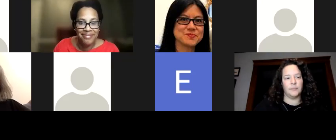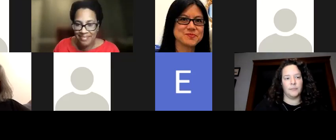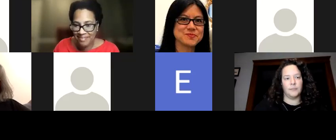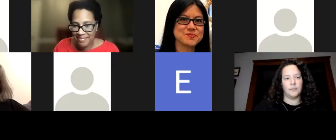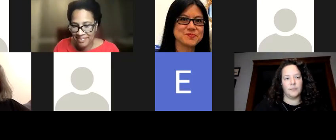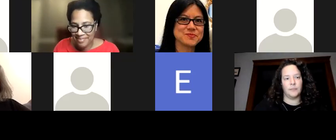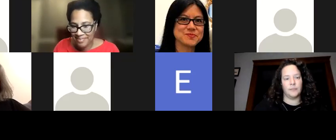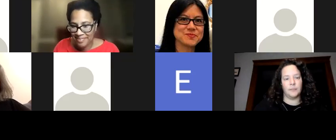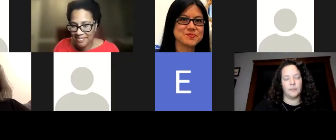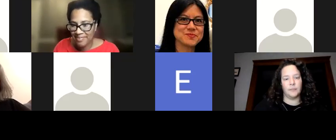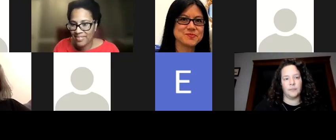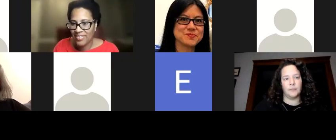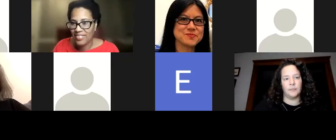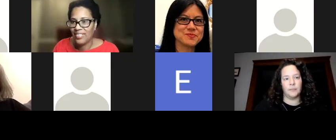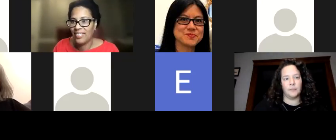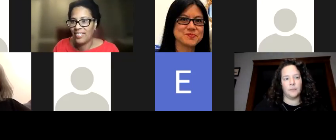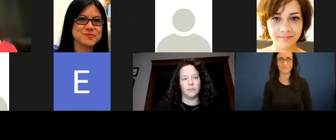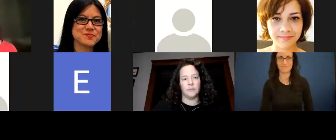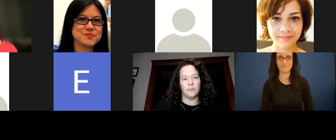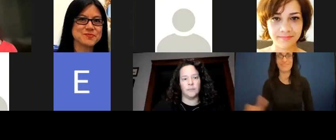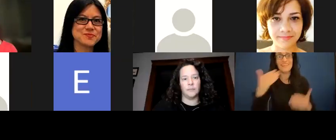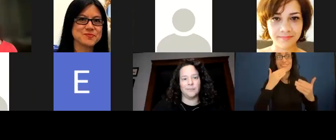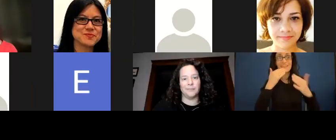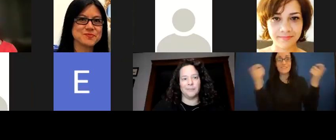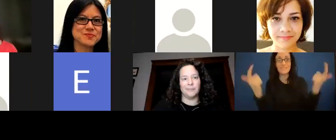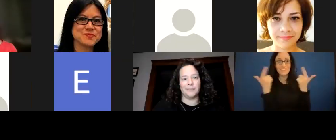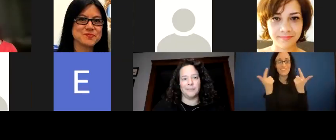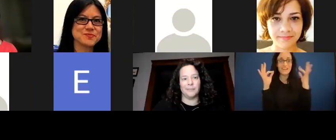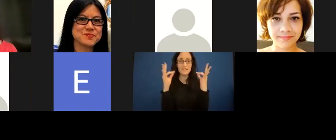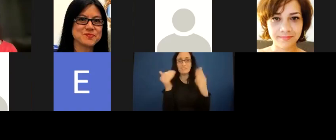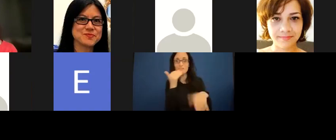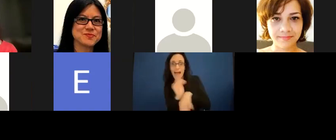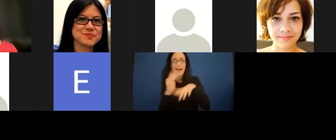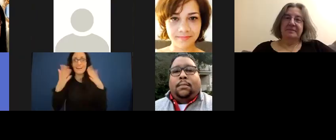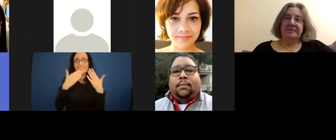Good night. Thank you all. Good night. Thank you. Good night.